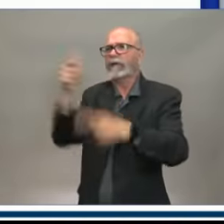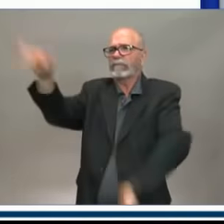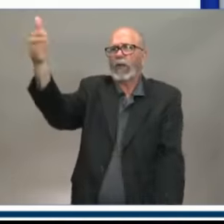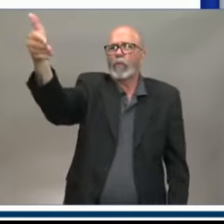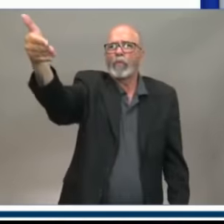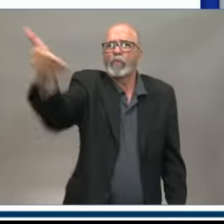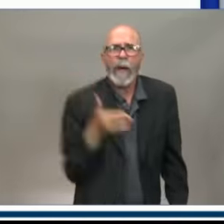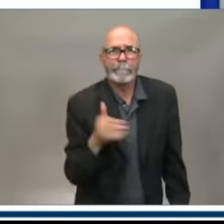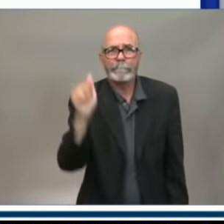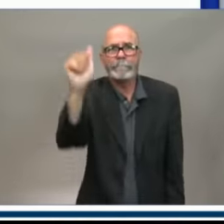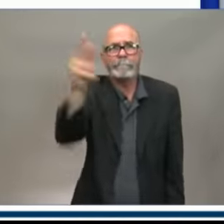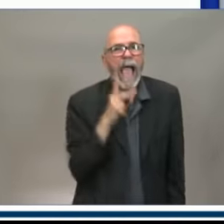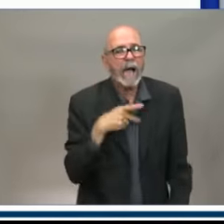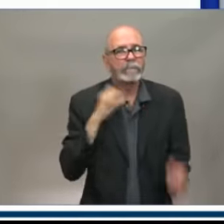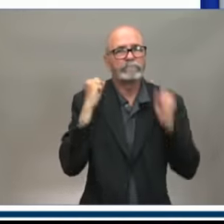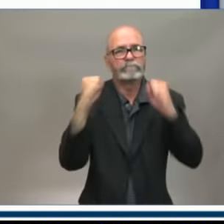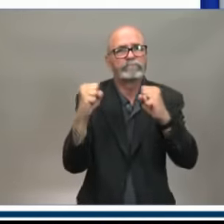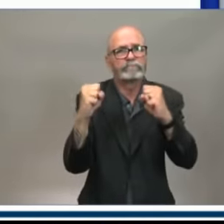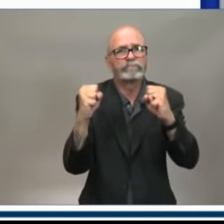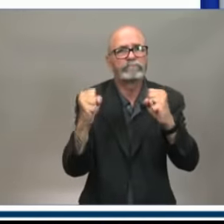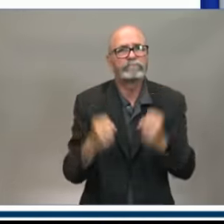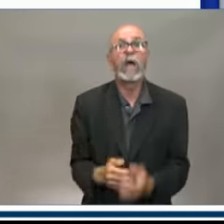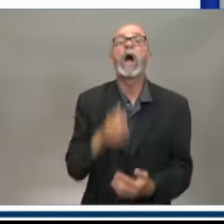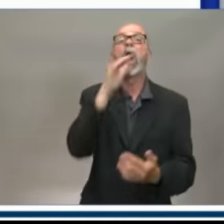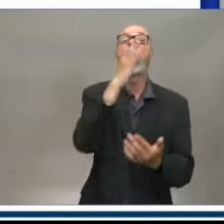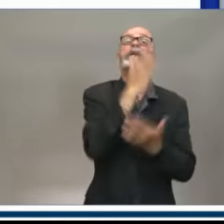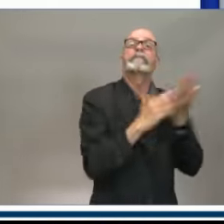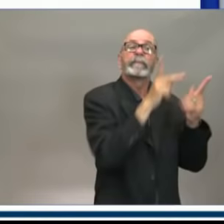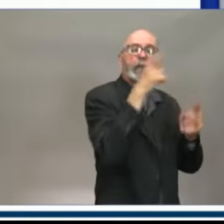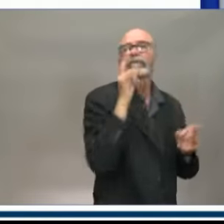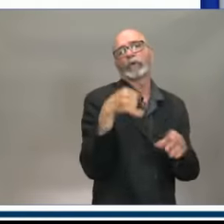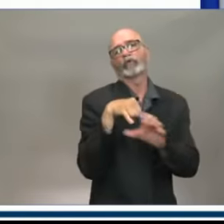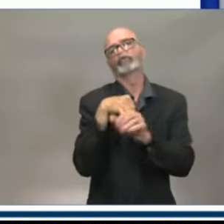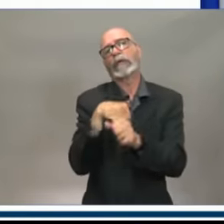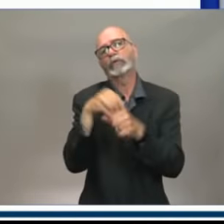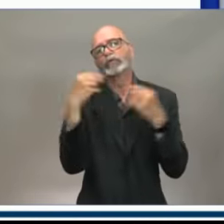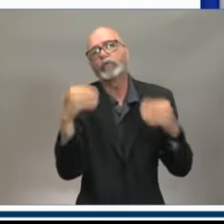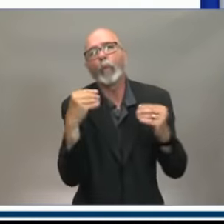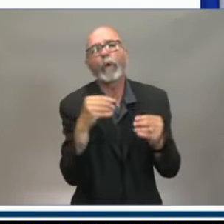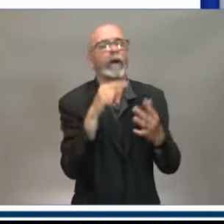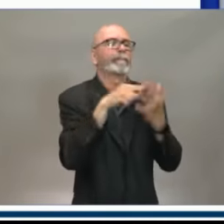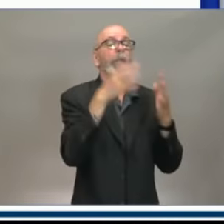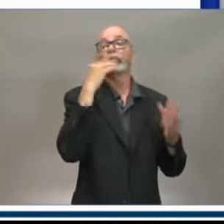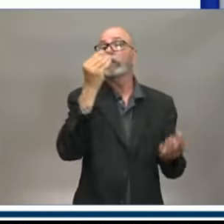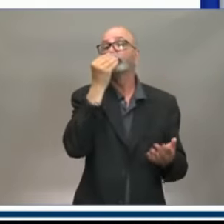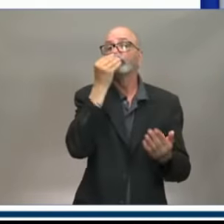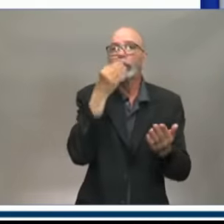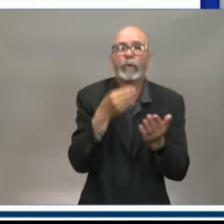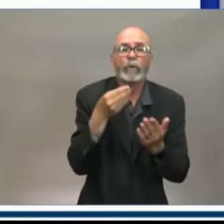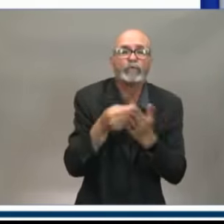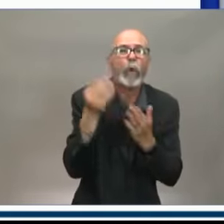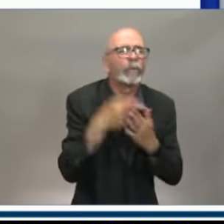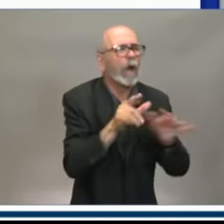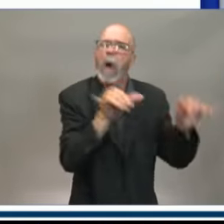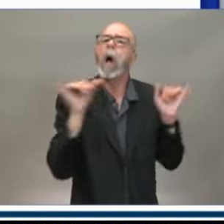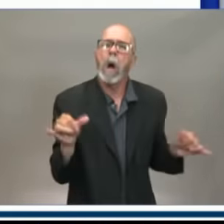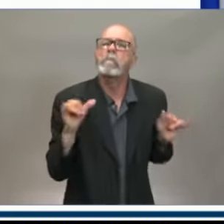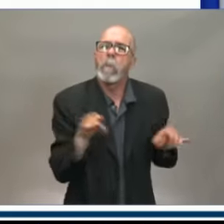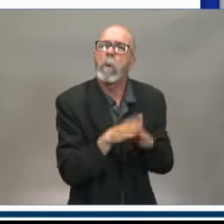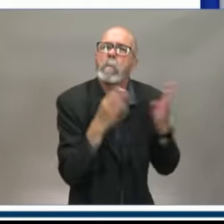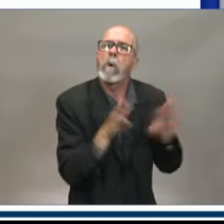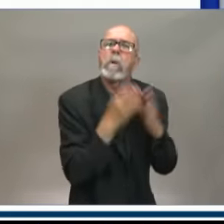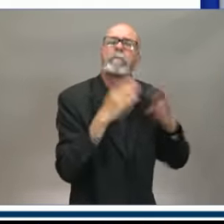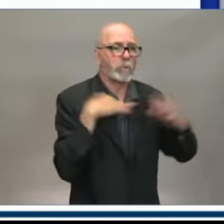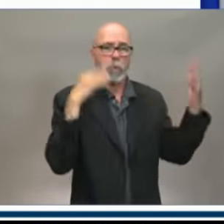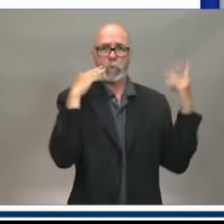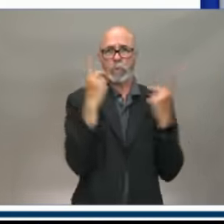businesses stayed open when COVID arrived. Our pharmacies and our grocery stores didn't take them long to figure out how to adapt to the new